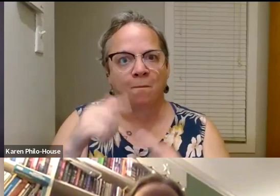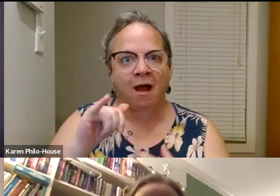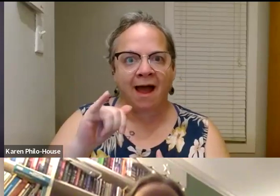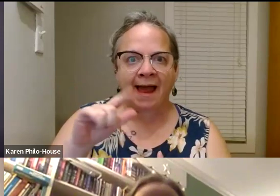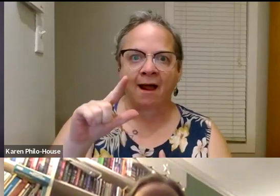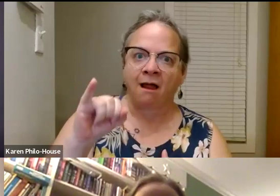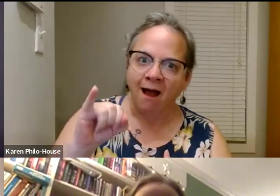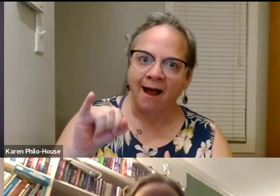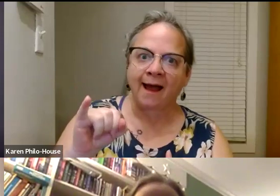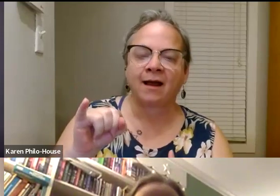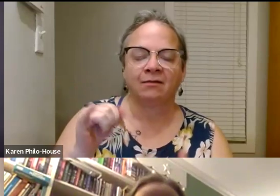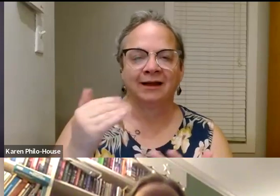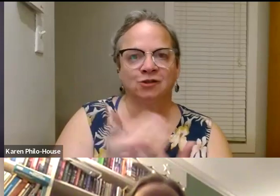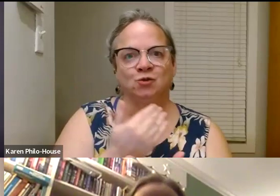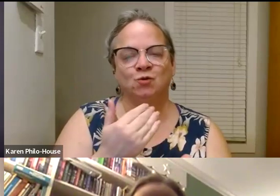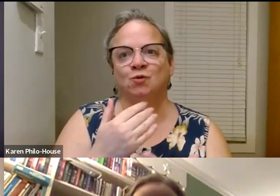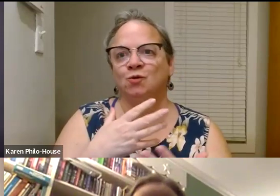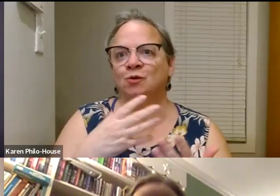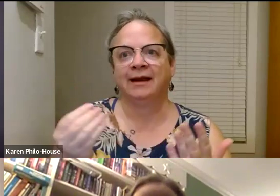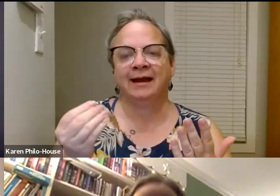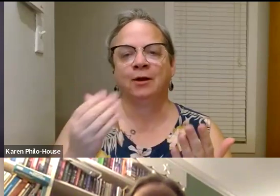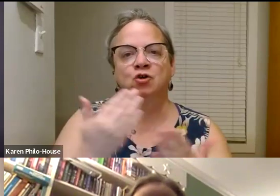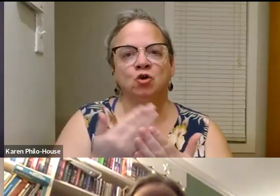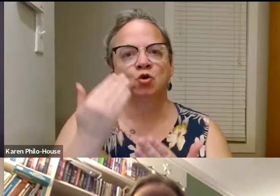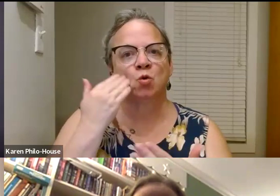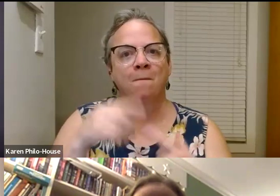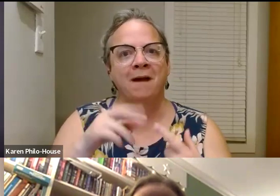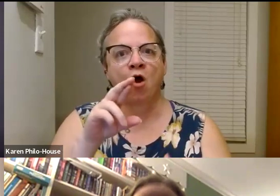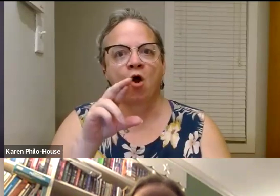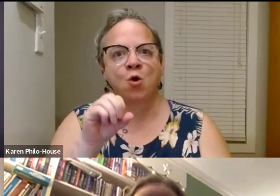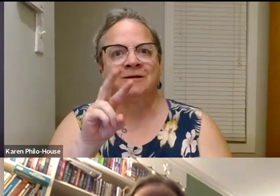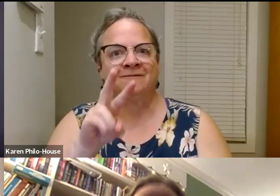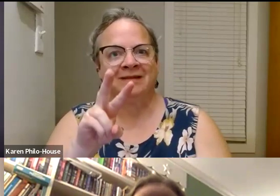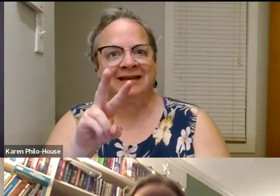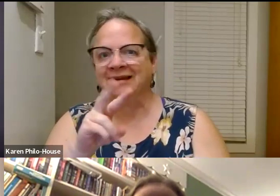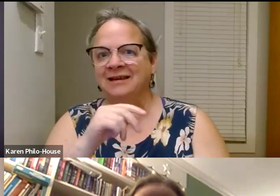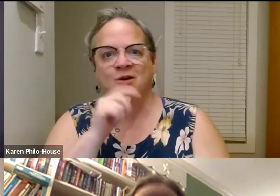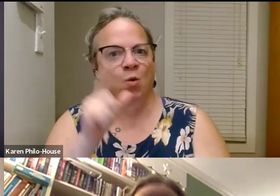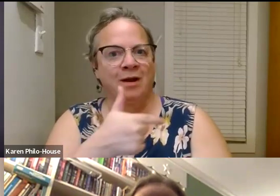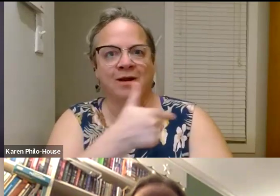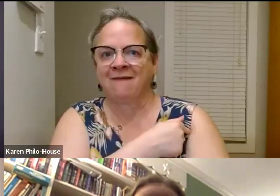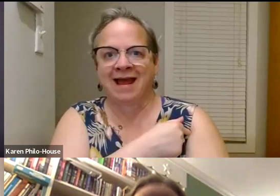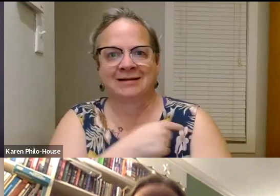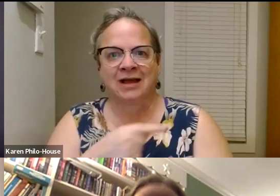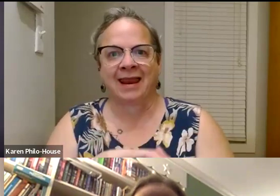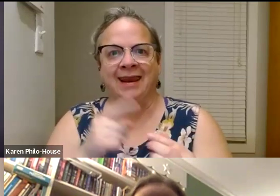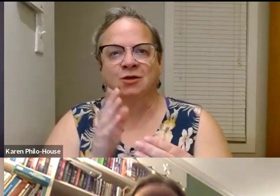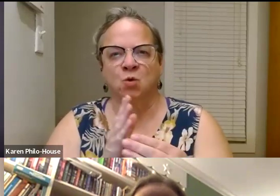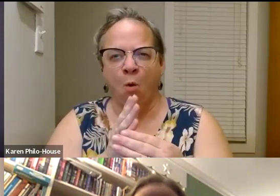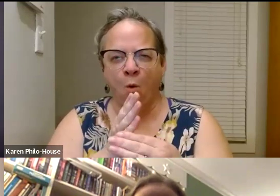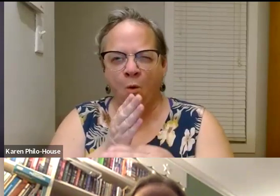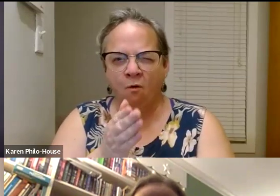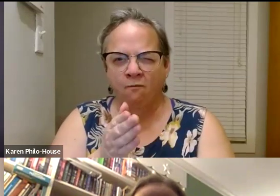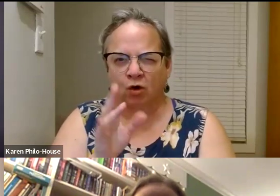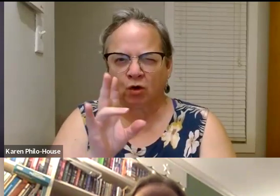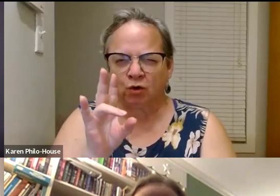that you joined us tonight. And it's so nice to learn about ILI. It's new to me. And it's nice to hear about the RSV